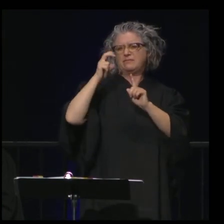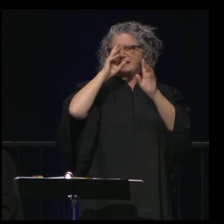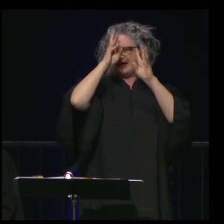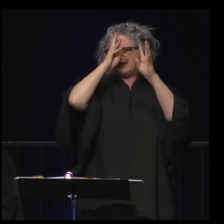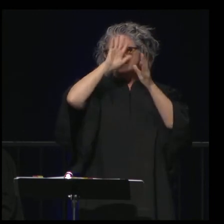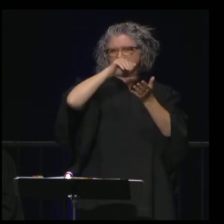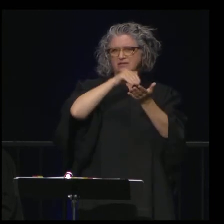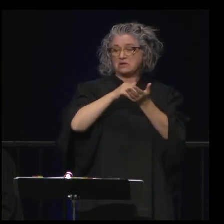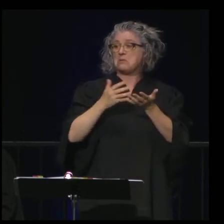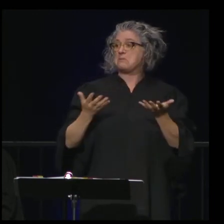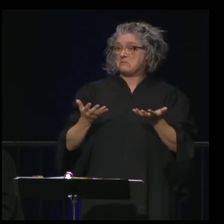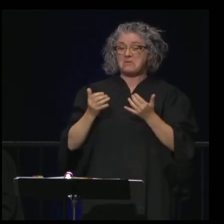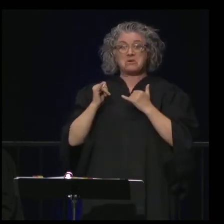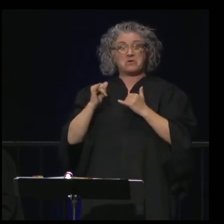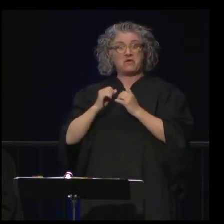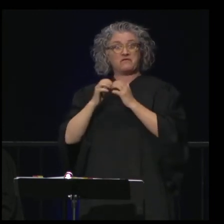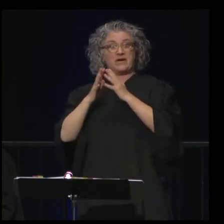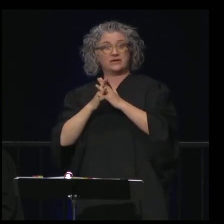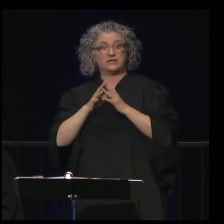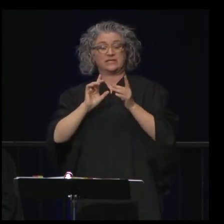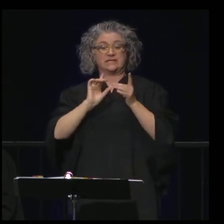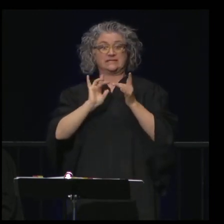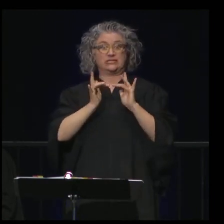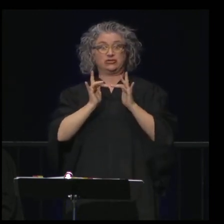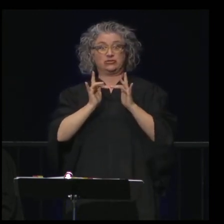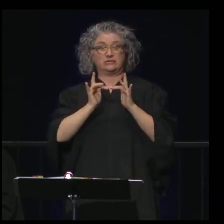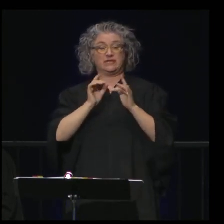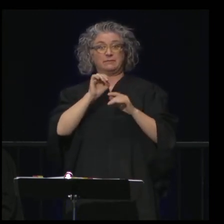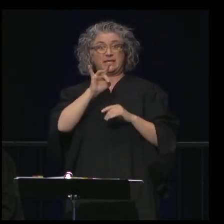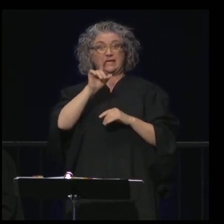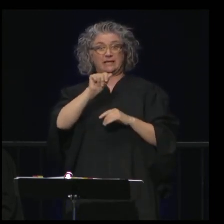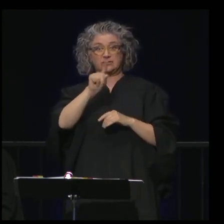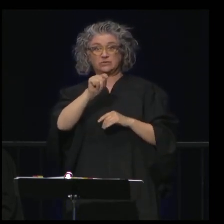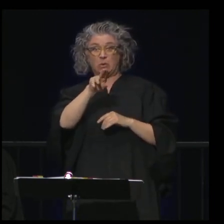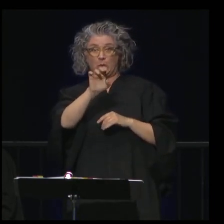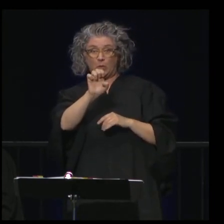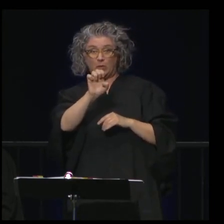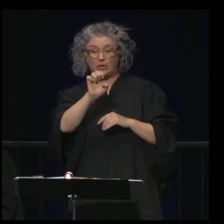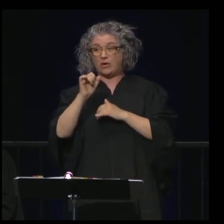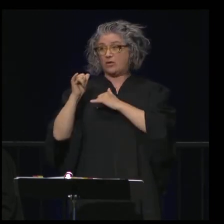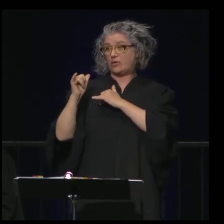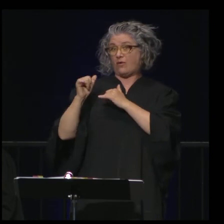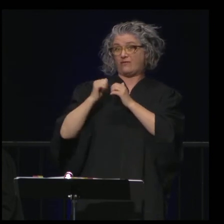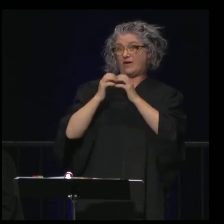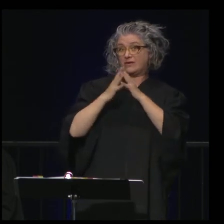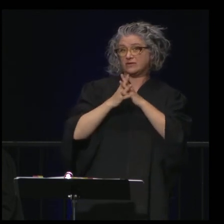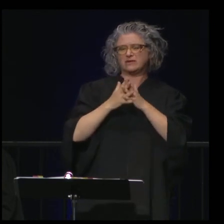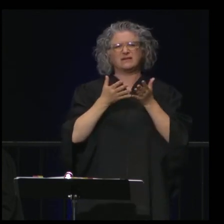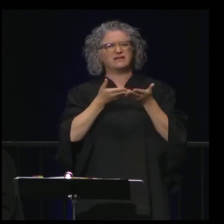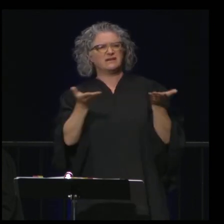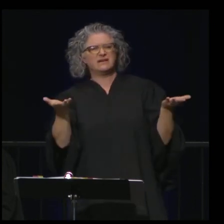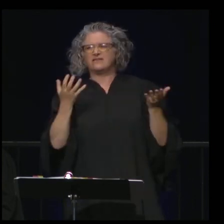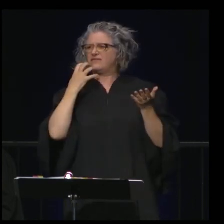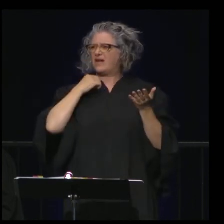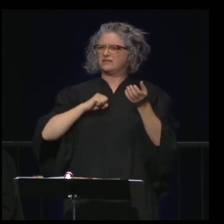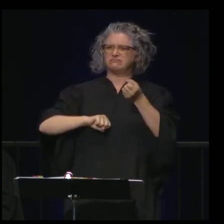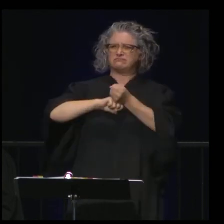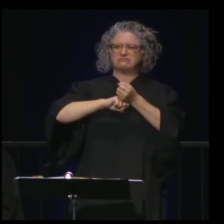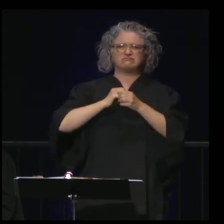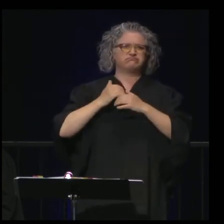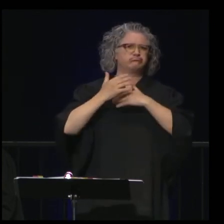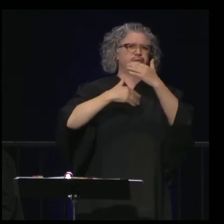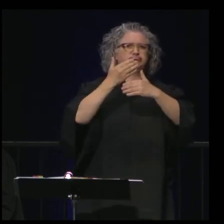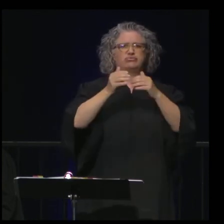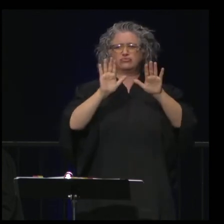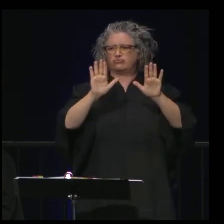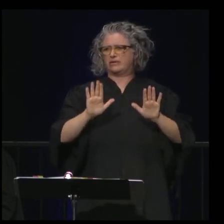of the Digital Media Zone, these were the values that guided our work in empowering our great students. And